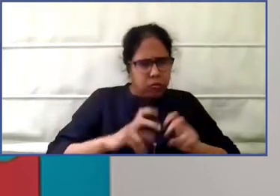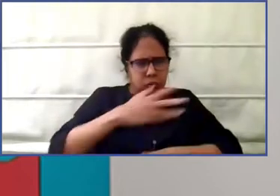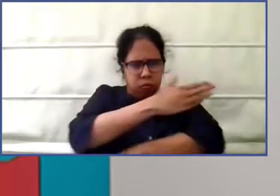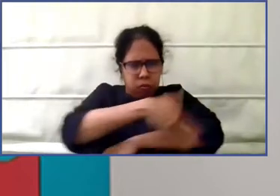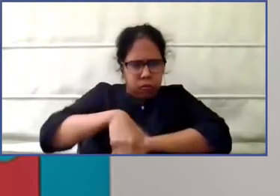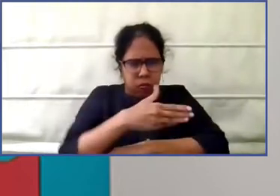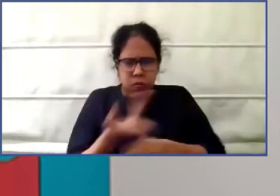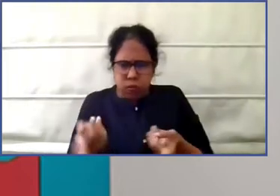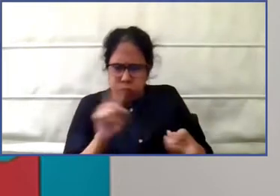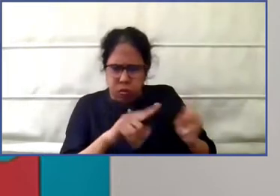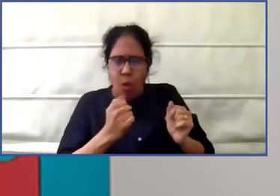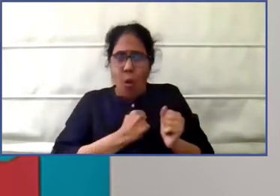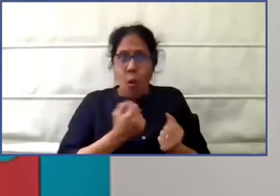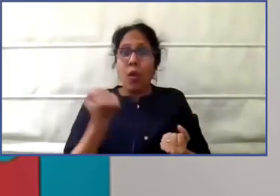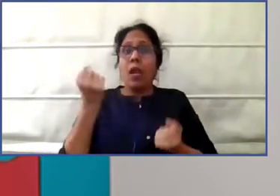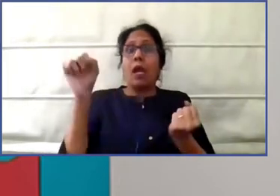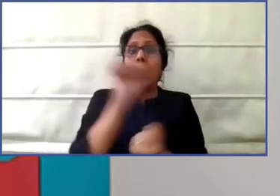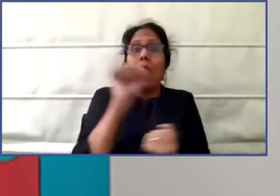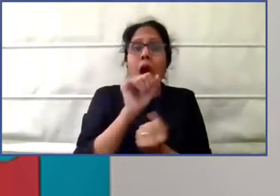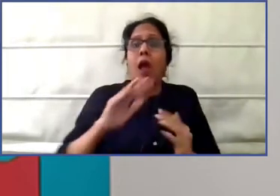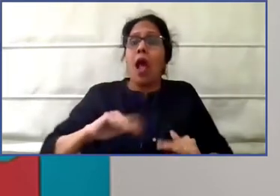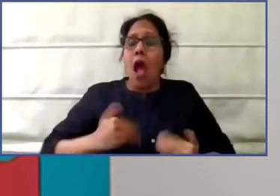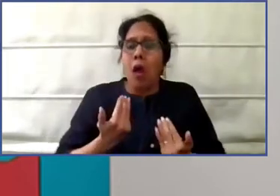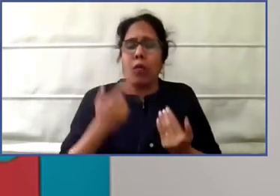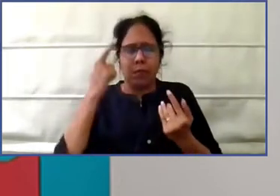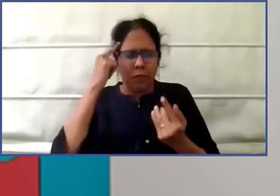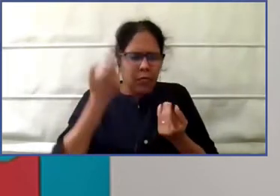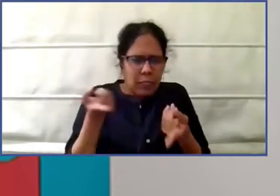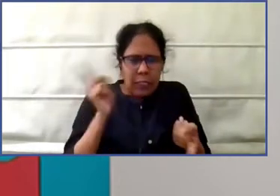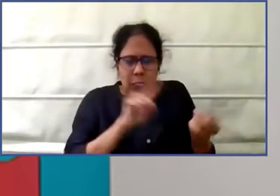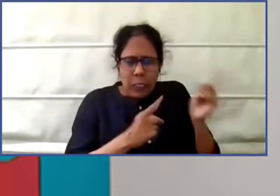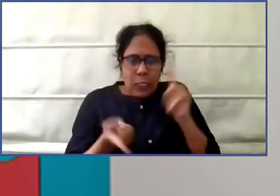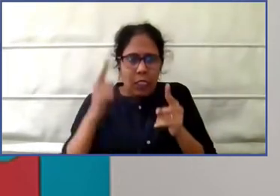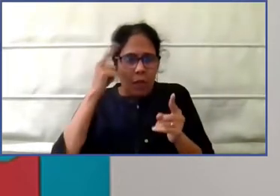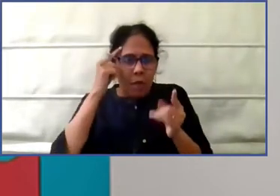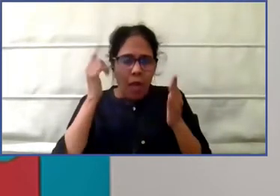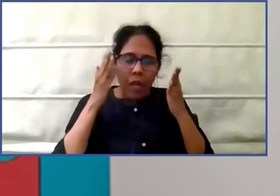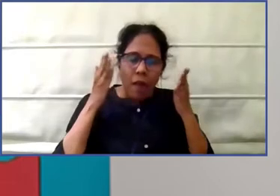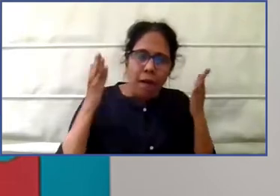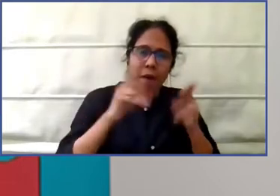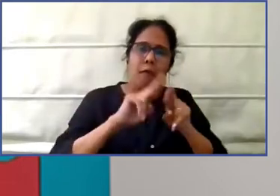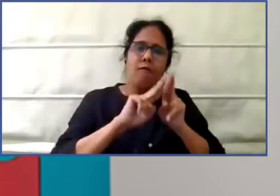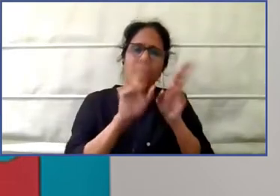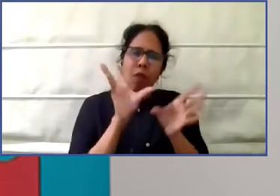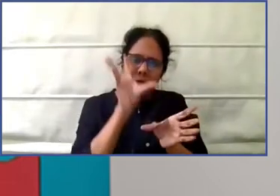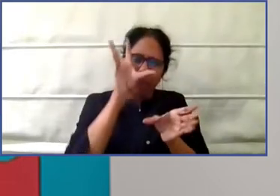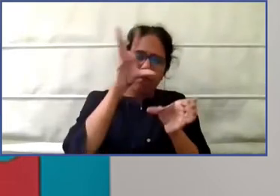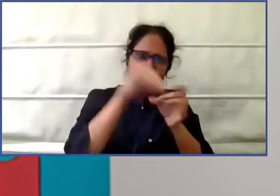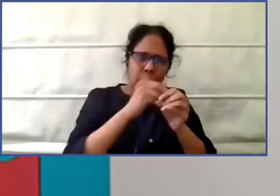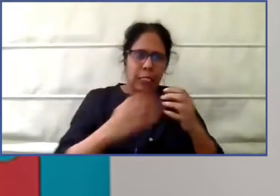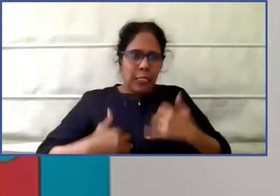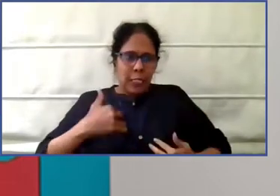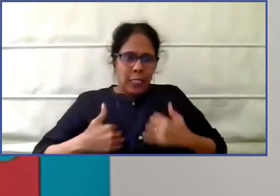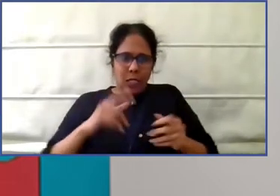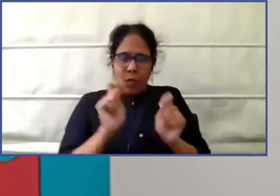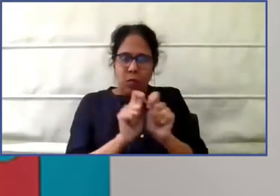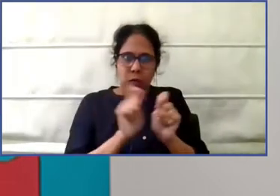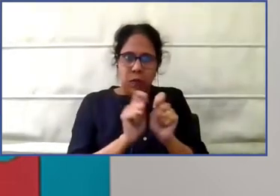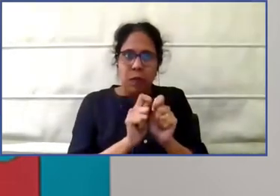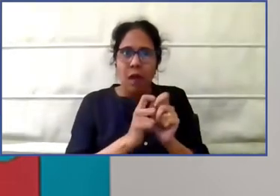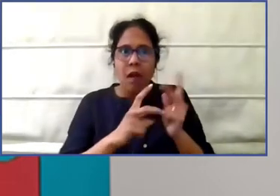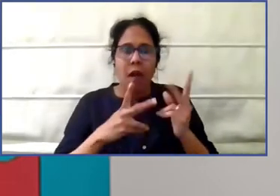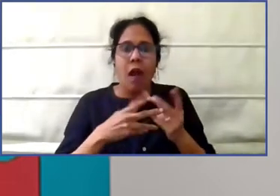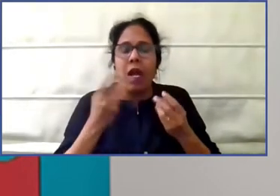car. If only you put your mind completely onto something and work towards it passionately, you'll be surprised